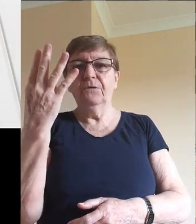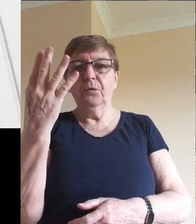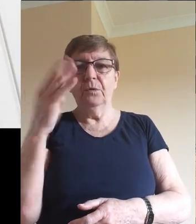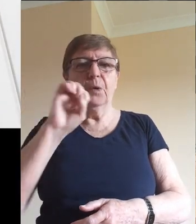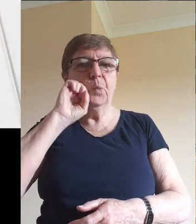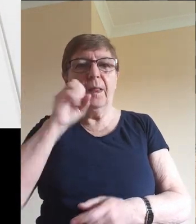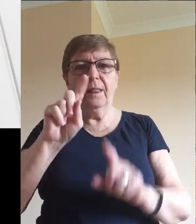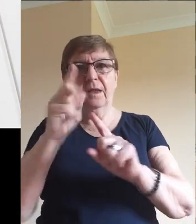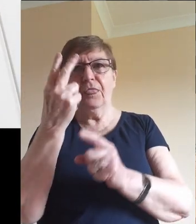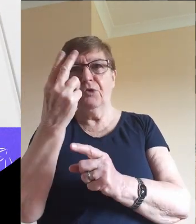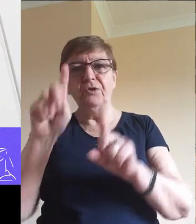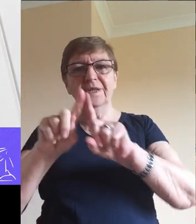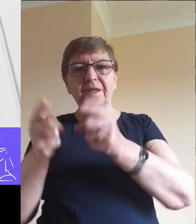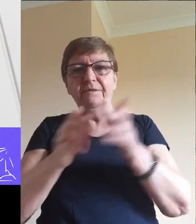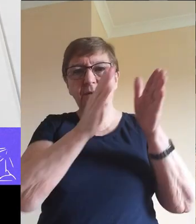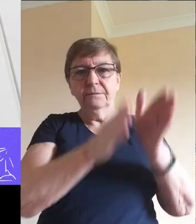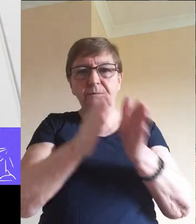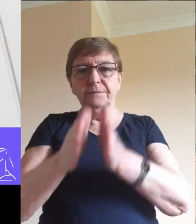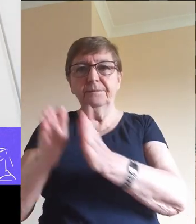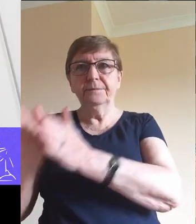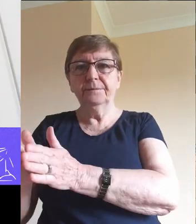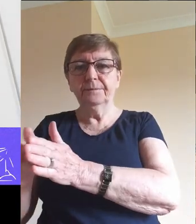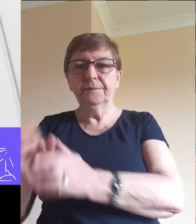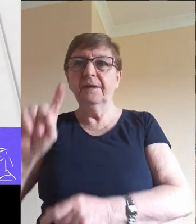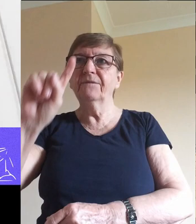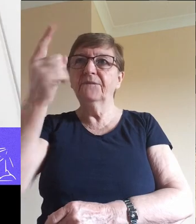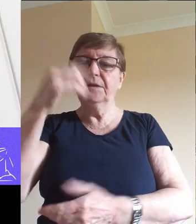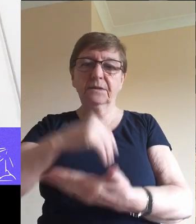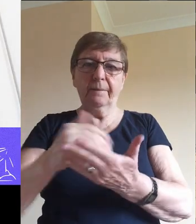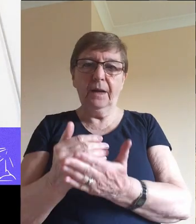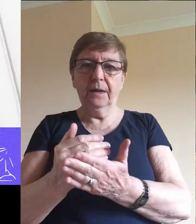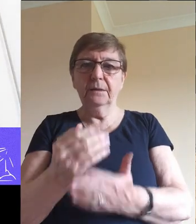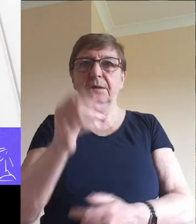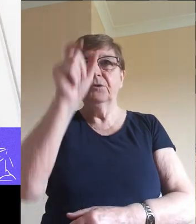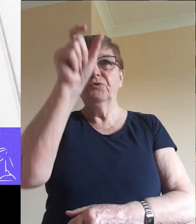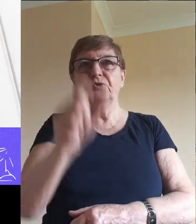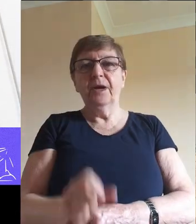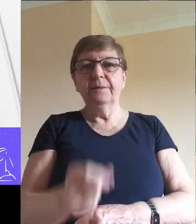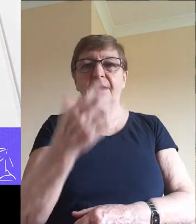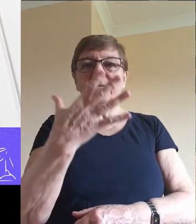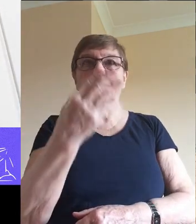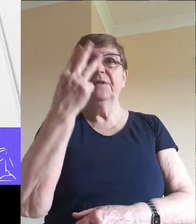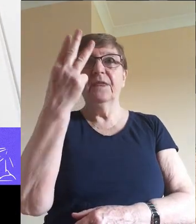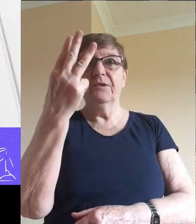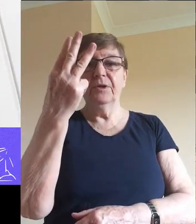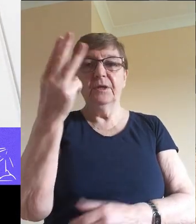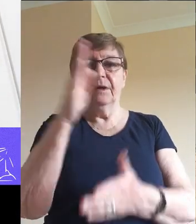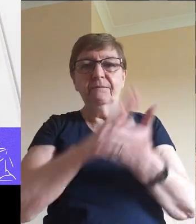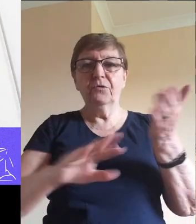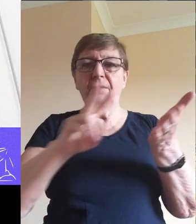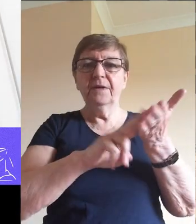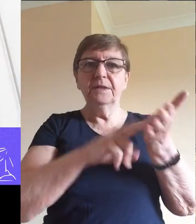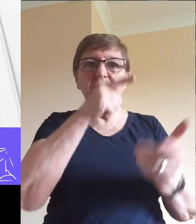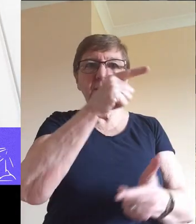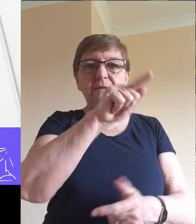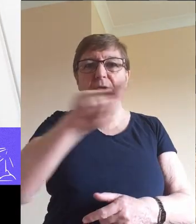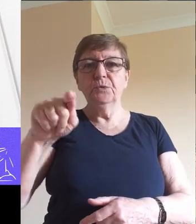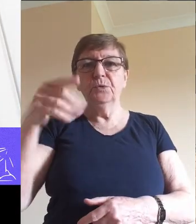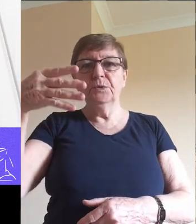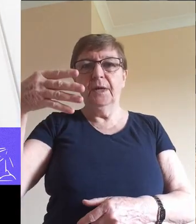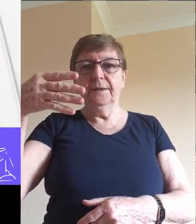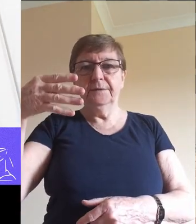three different parts. First part is chapter 53, reading from verses 7 to 9.